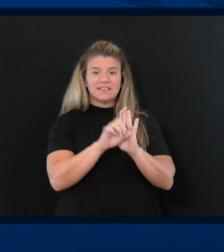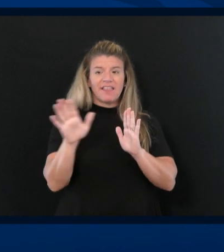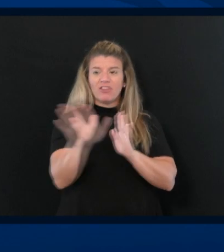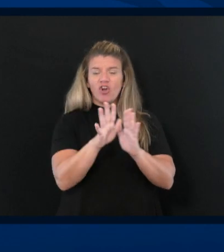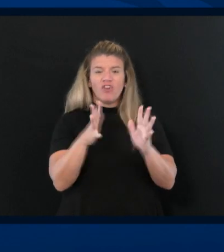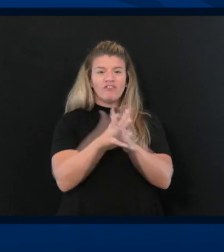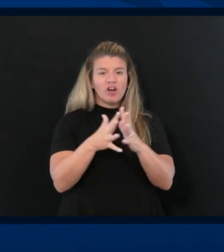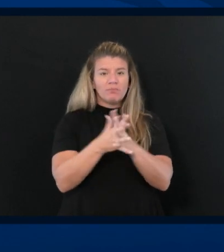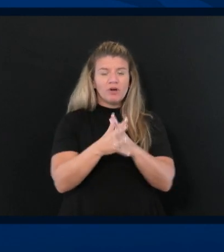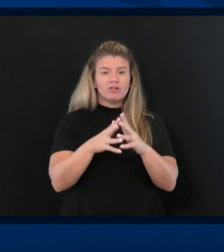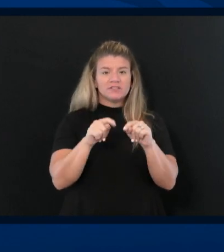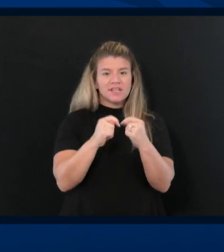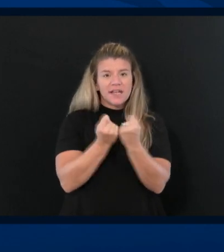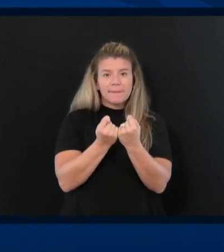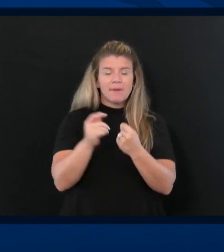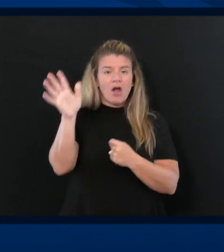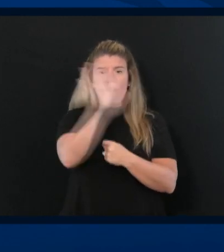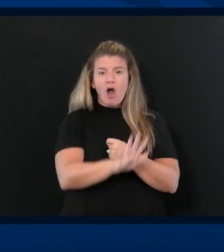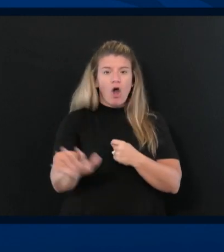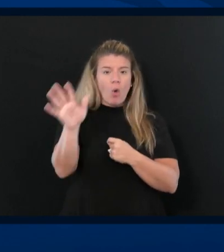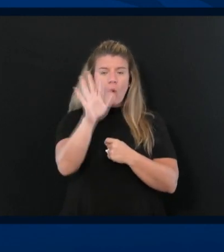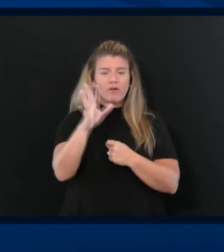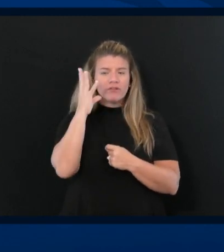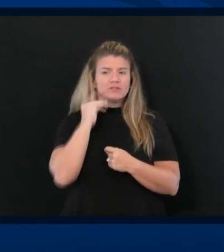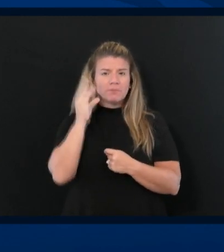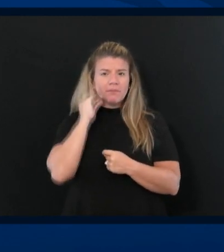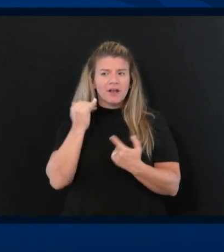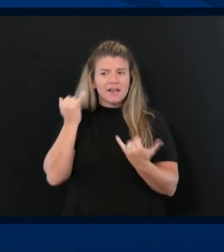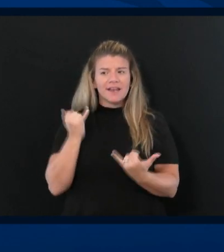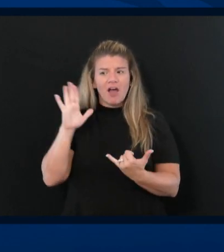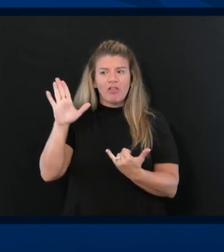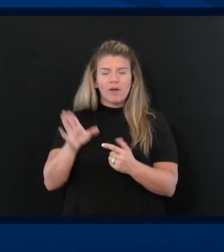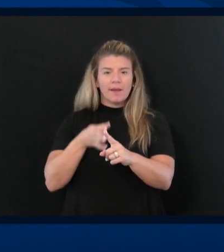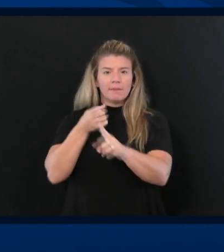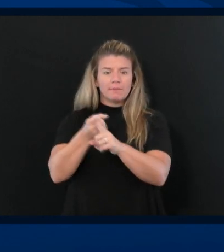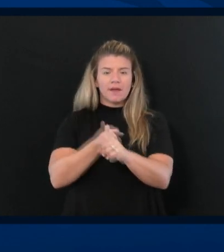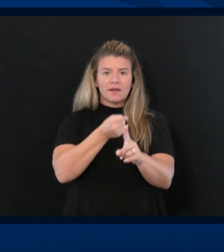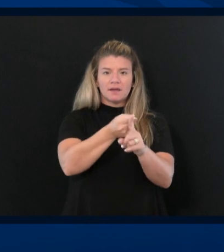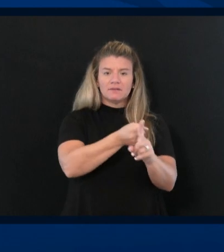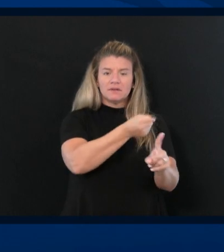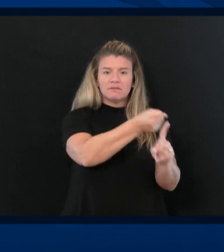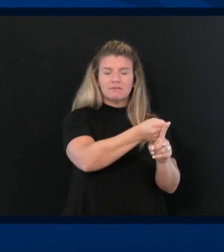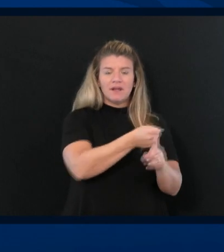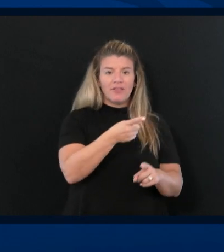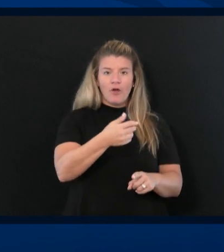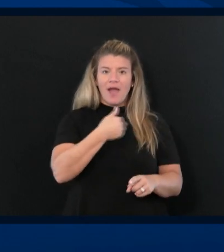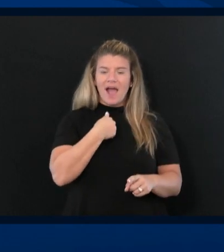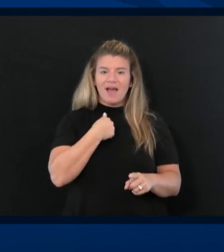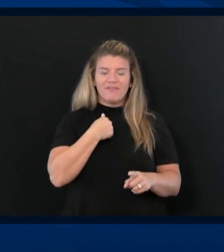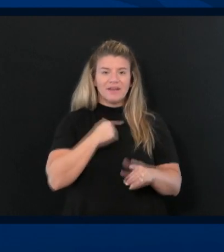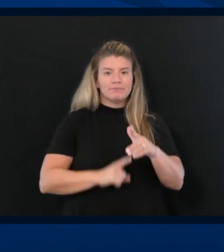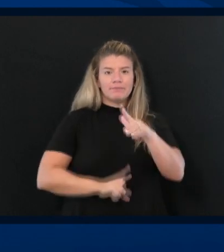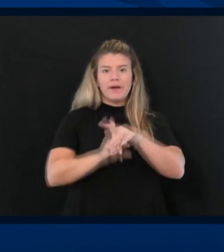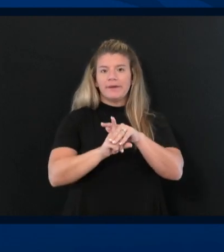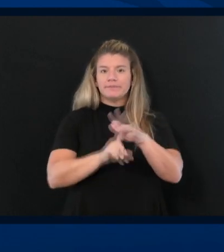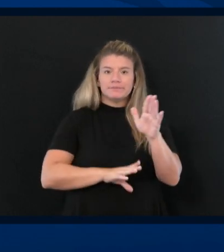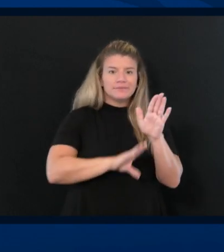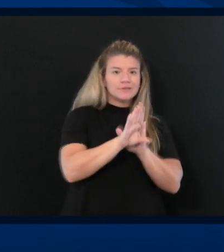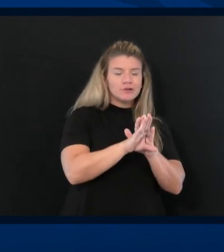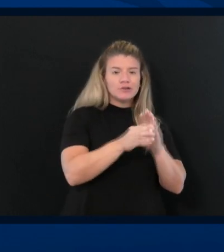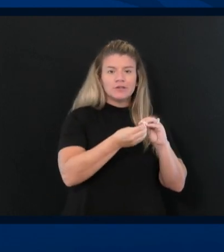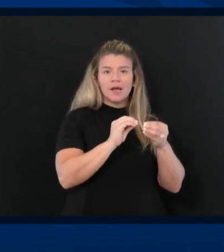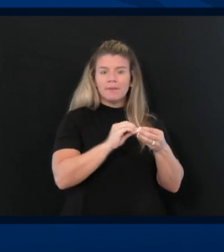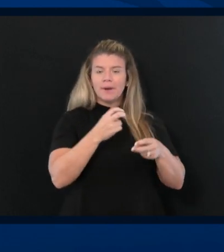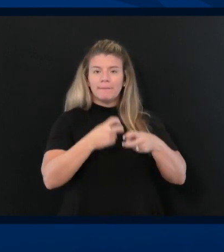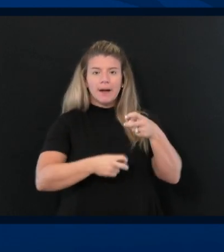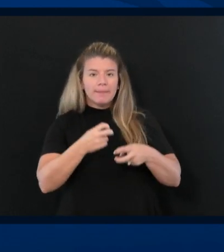in different parts of the country experiencing what they're experiencing as far as outbreaks and surges and